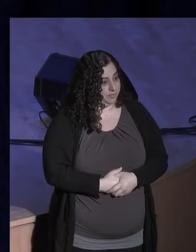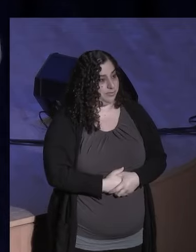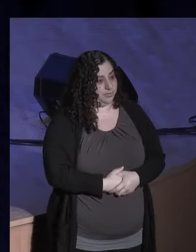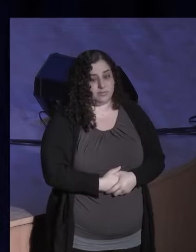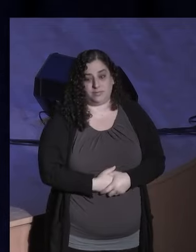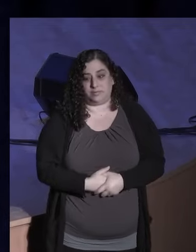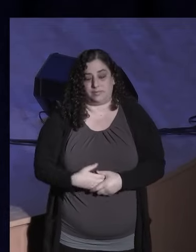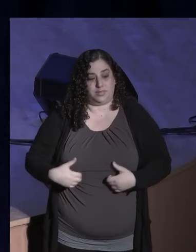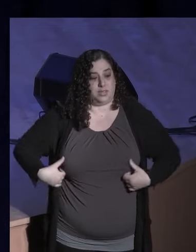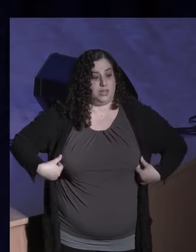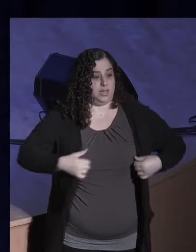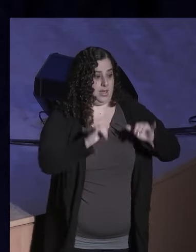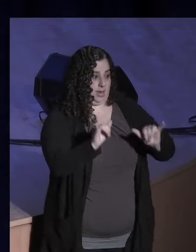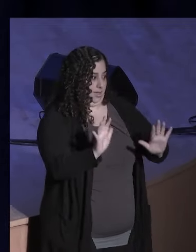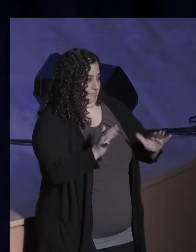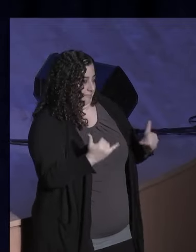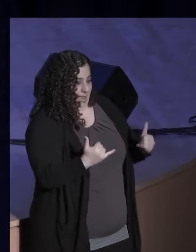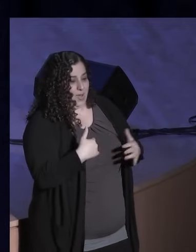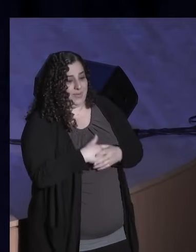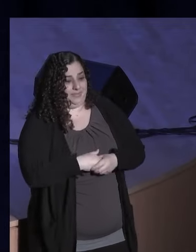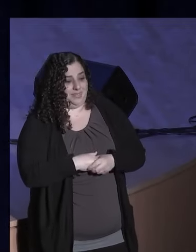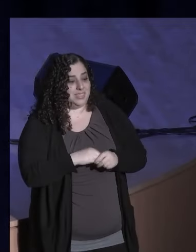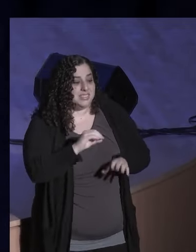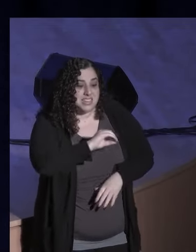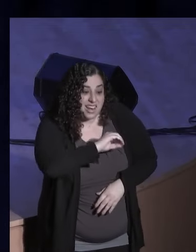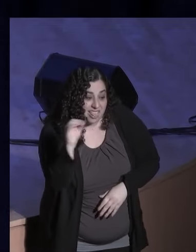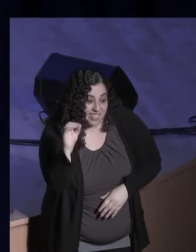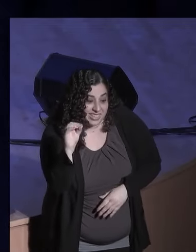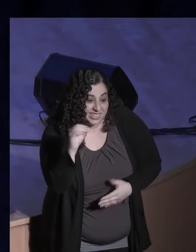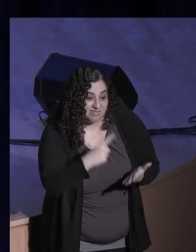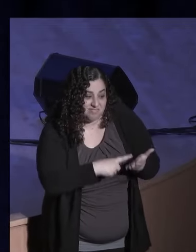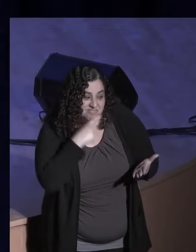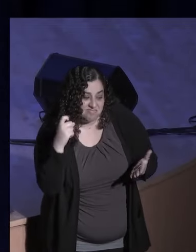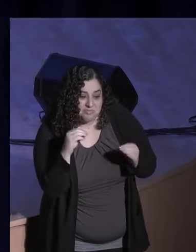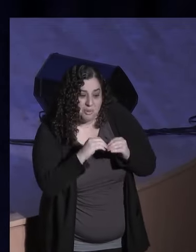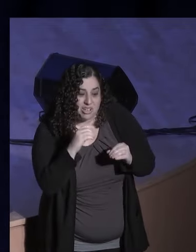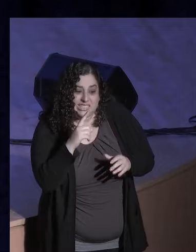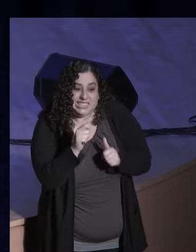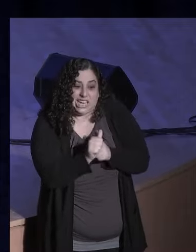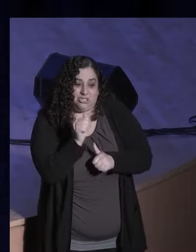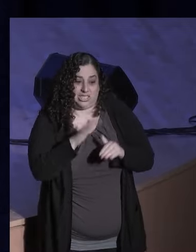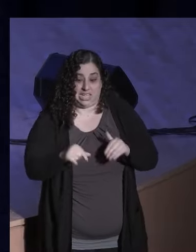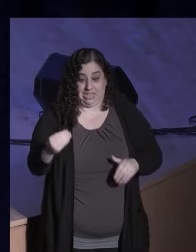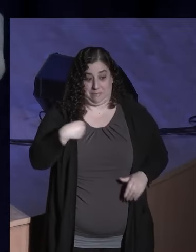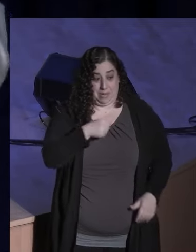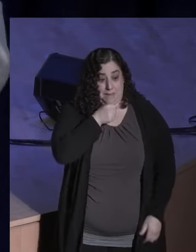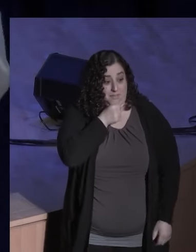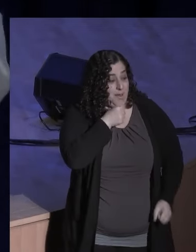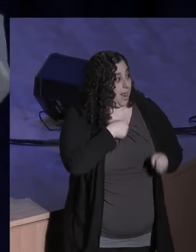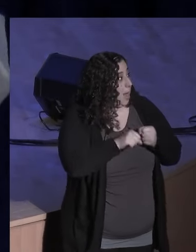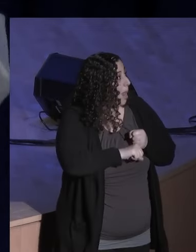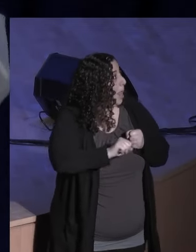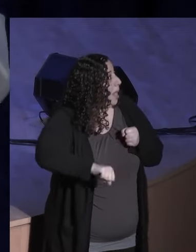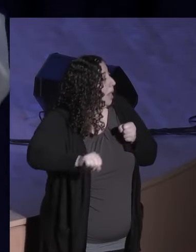You know, there's nothing more dangerous than giving a historian a captive audience and a microphone. But I want to use that